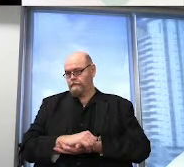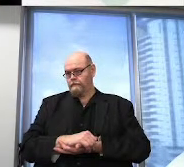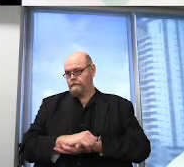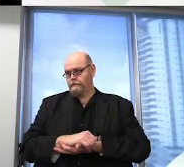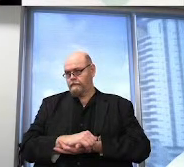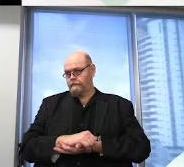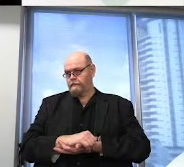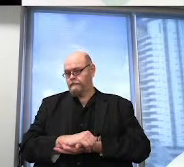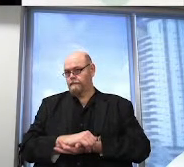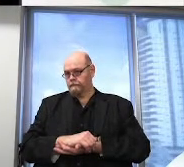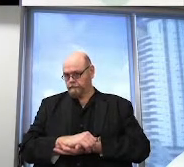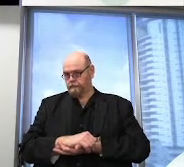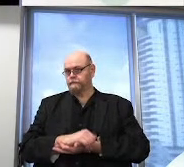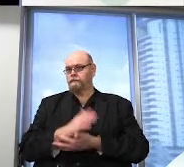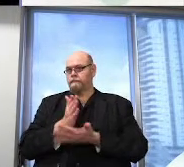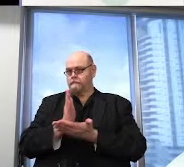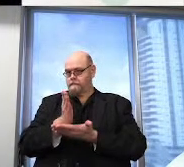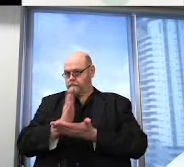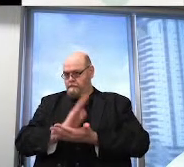Okay.